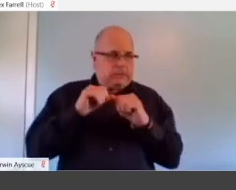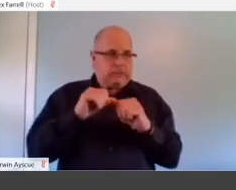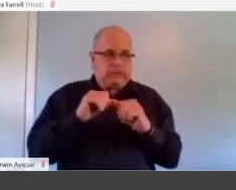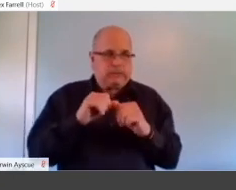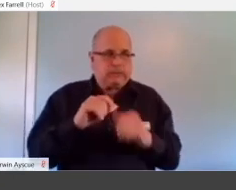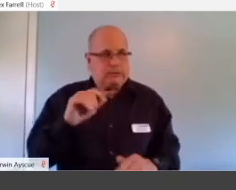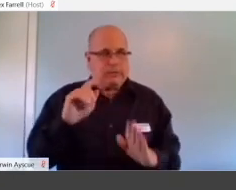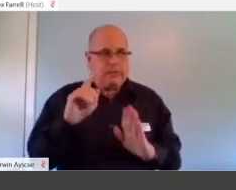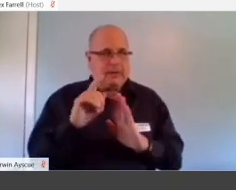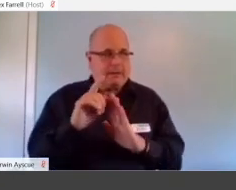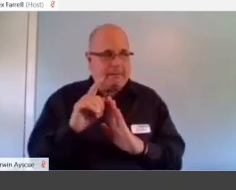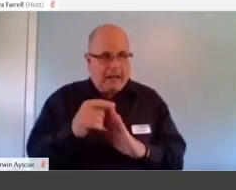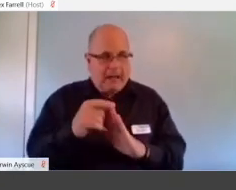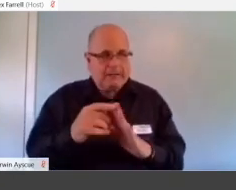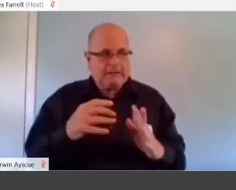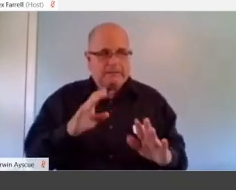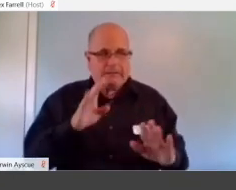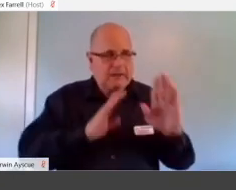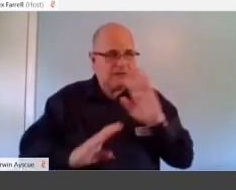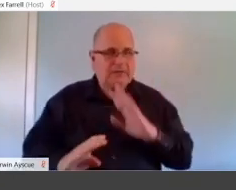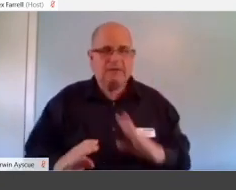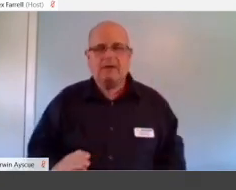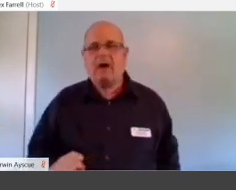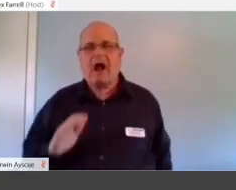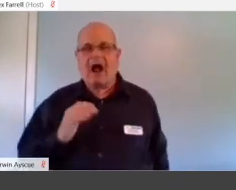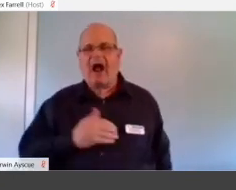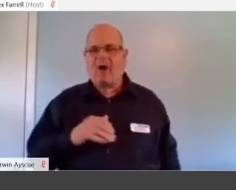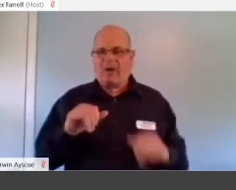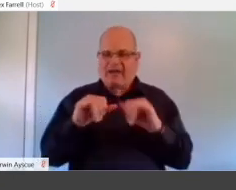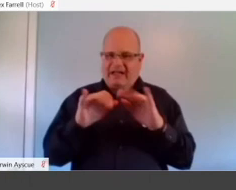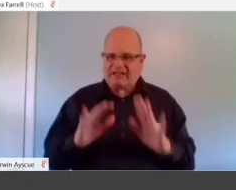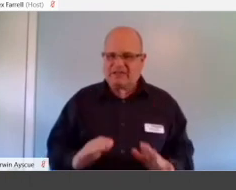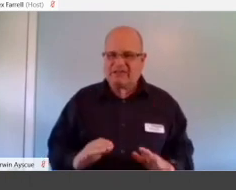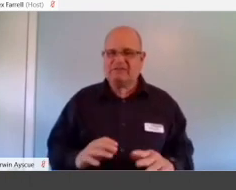could sit with real people is just invaluable.